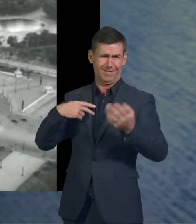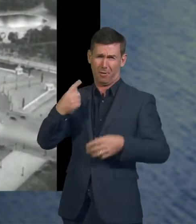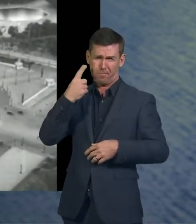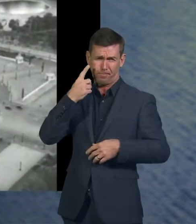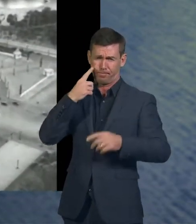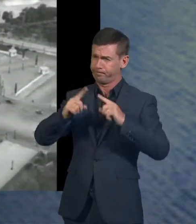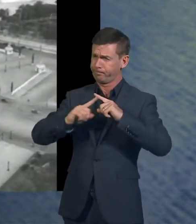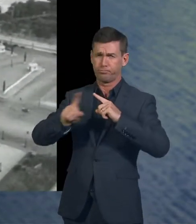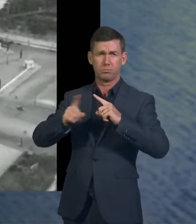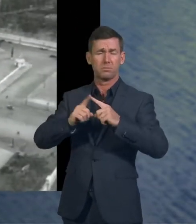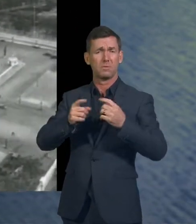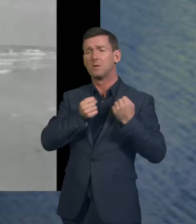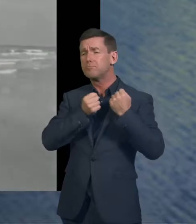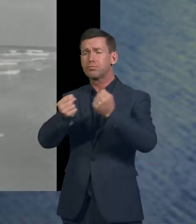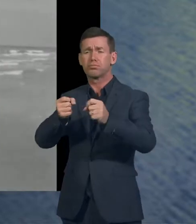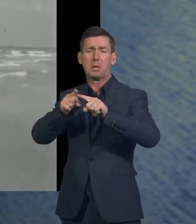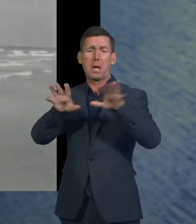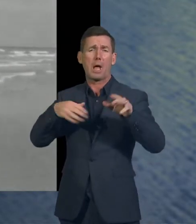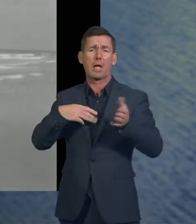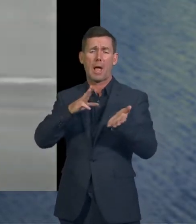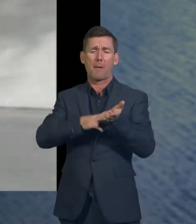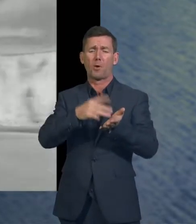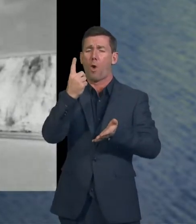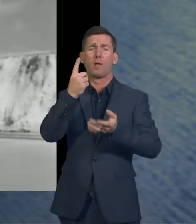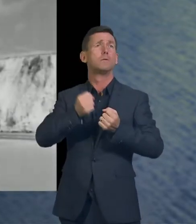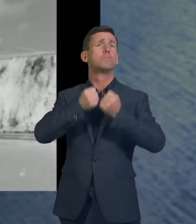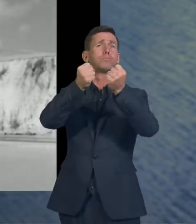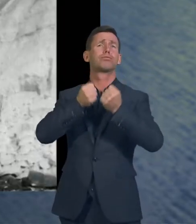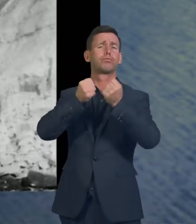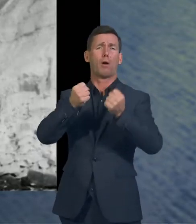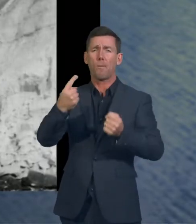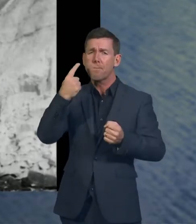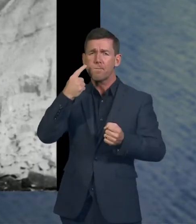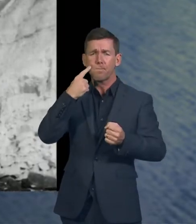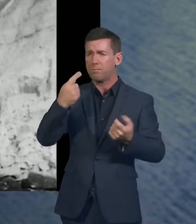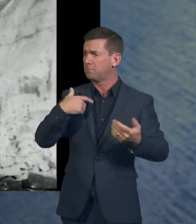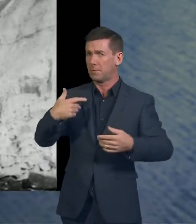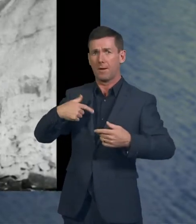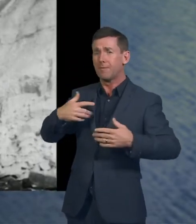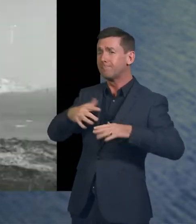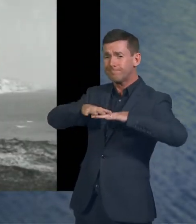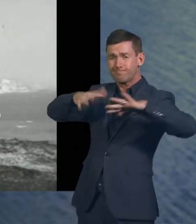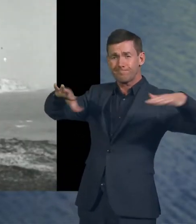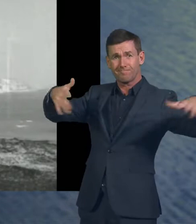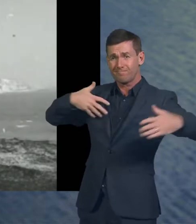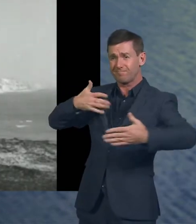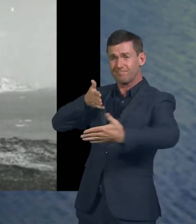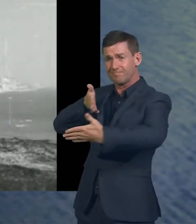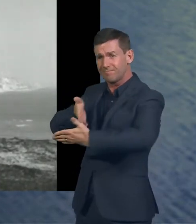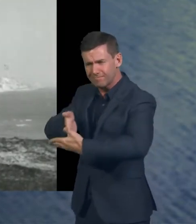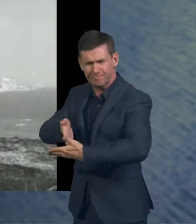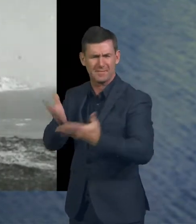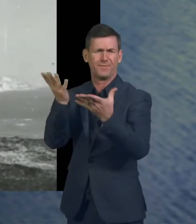the Channel will seem like a run up the M1 or going Pullman to Brighton. As a barrier, it will handicap us no more.